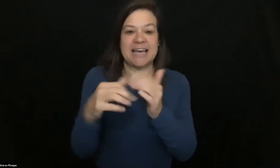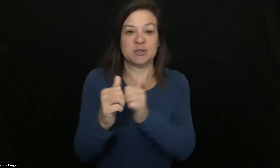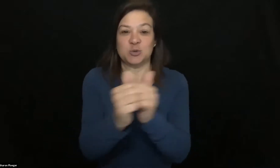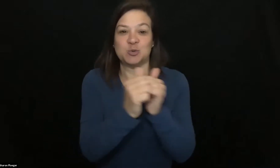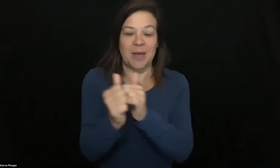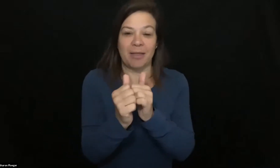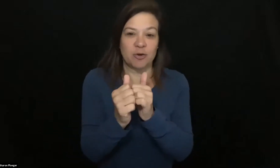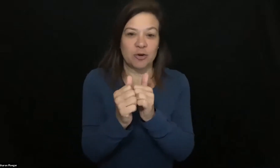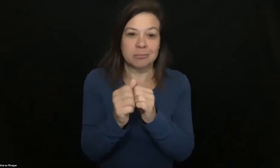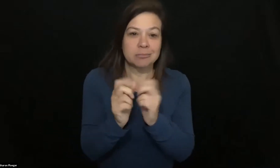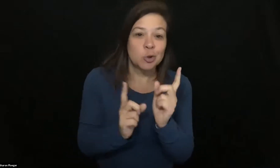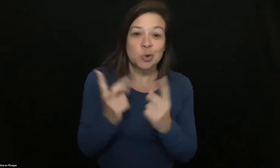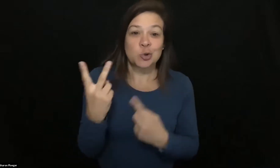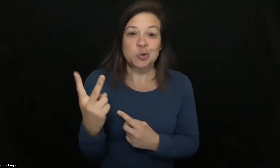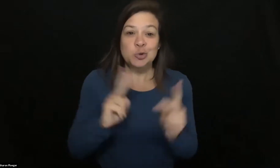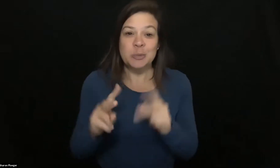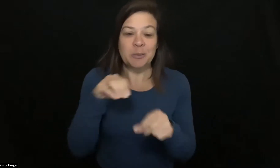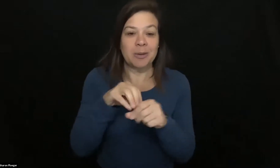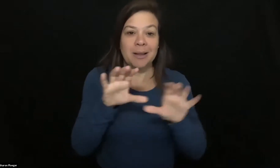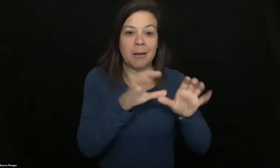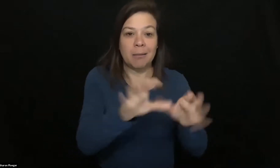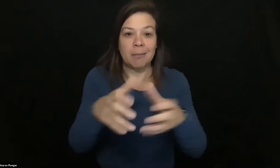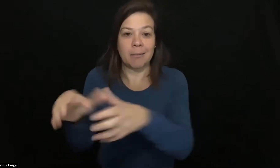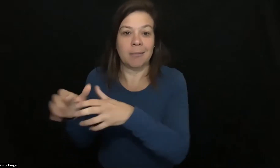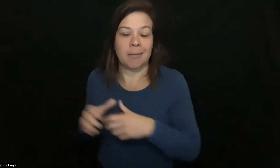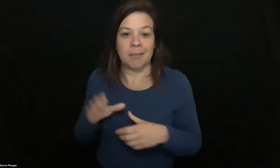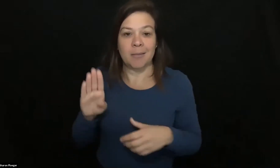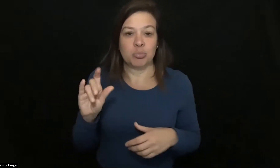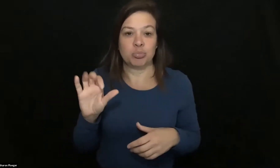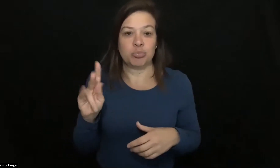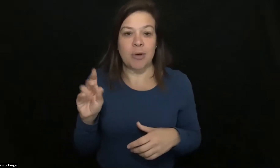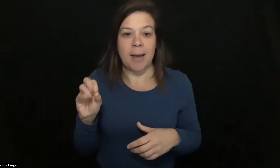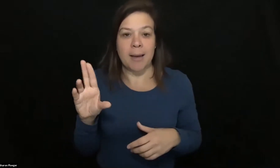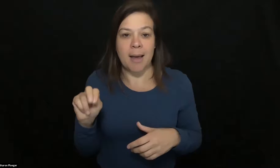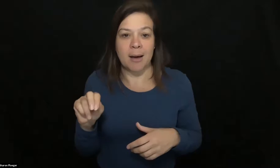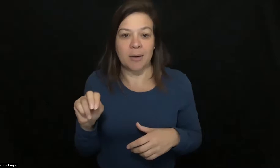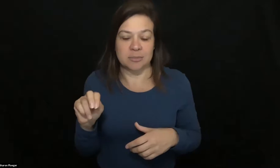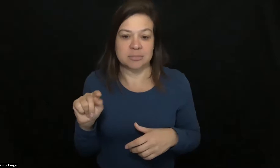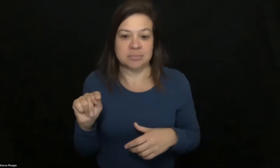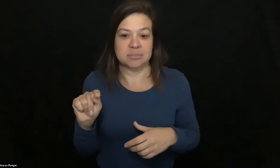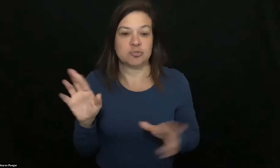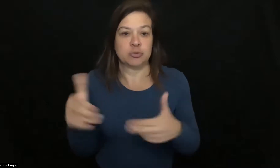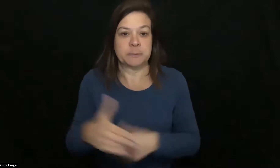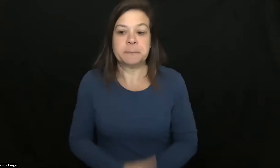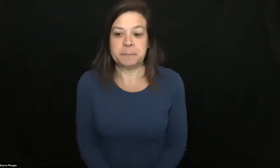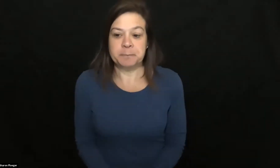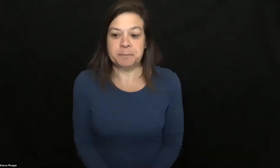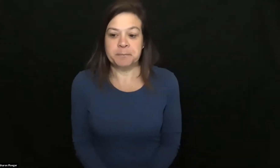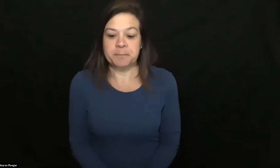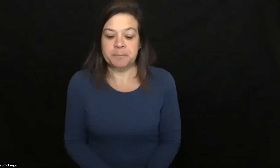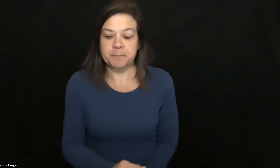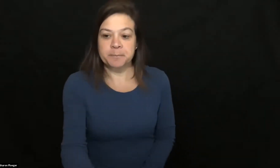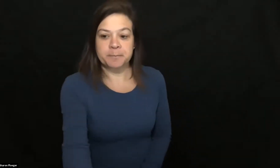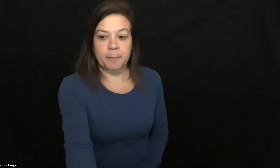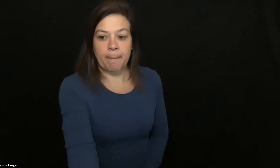two people together in a breakout room, or, something like that. To say what,